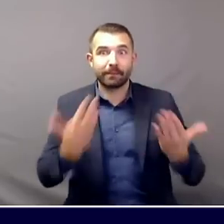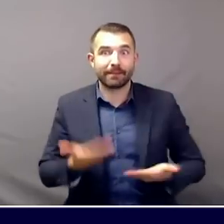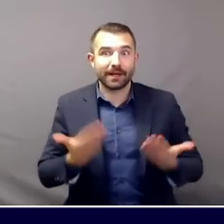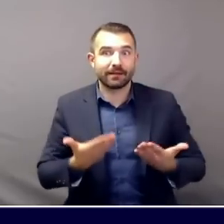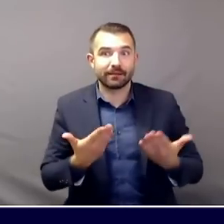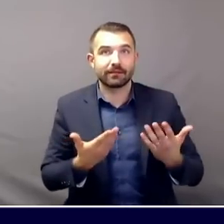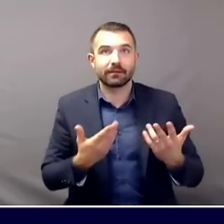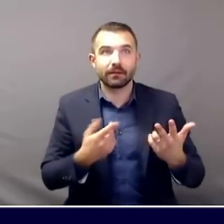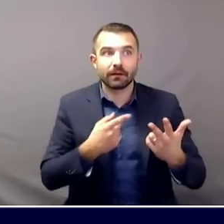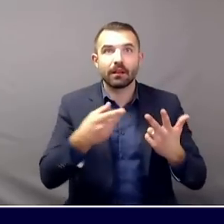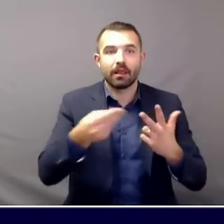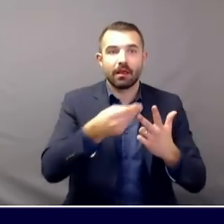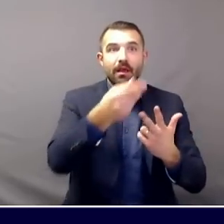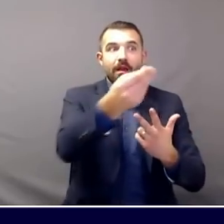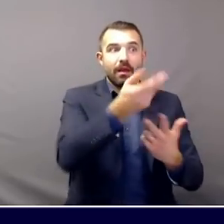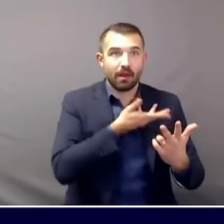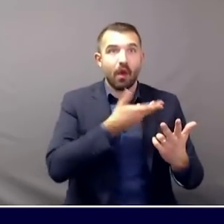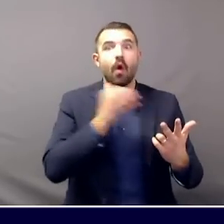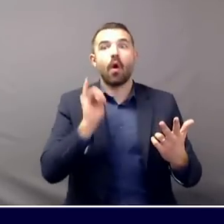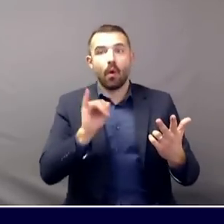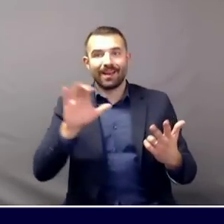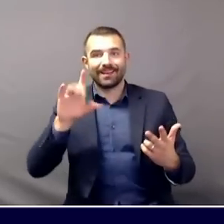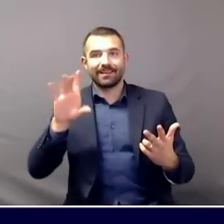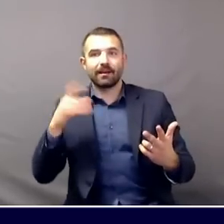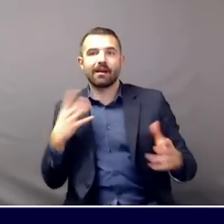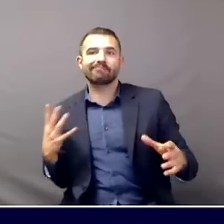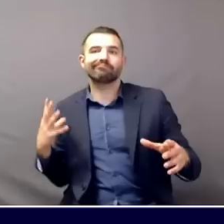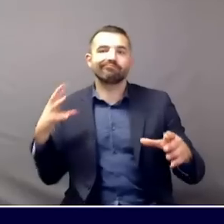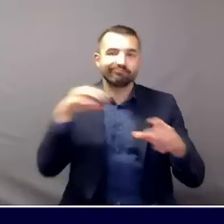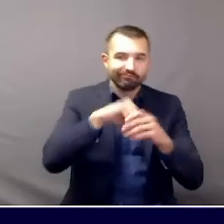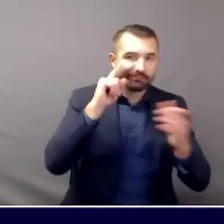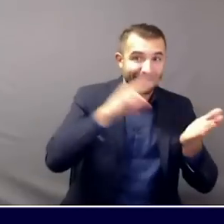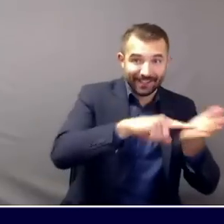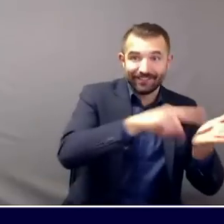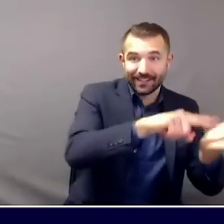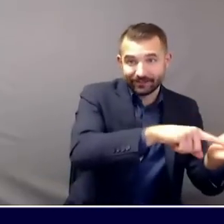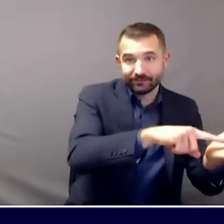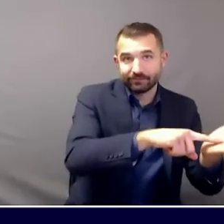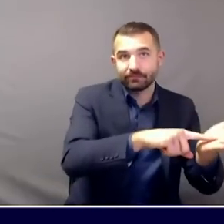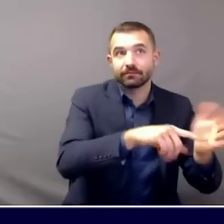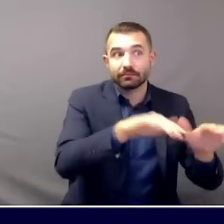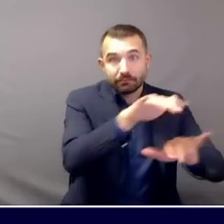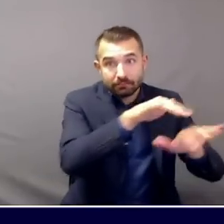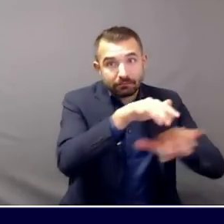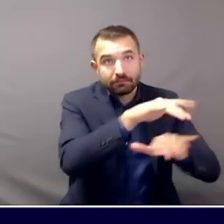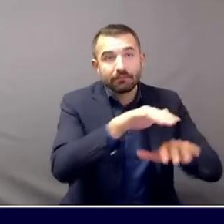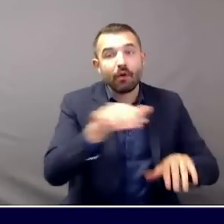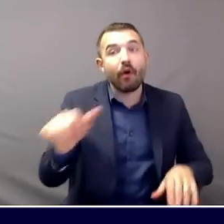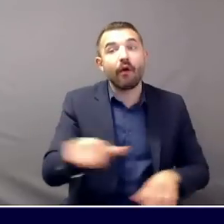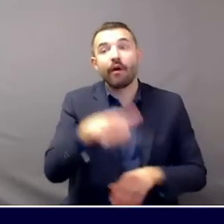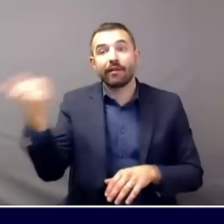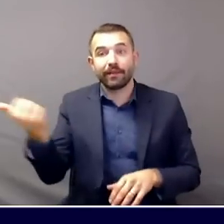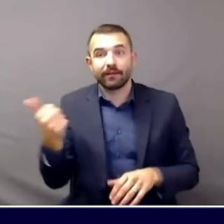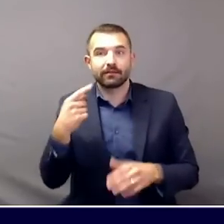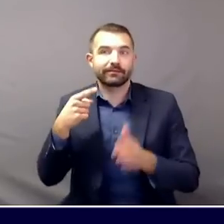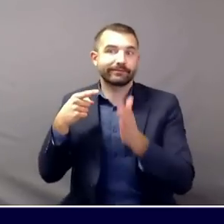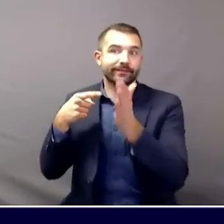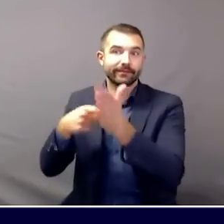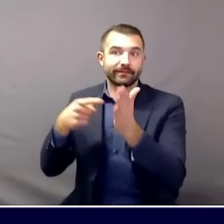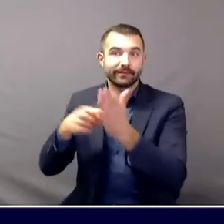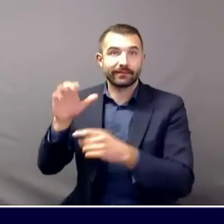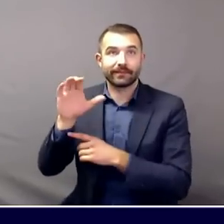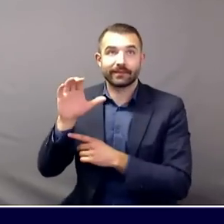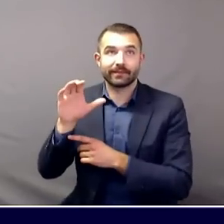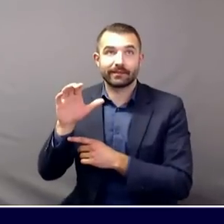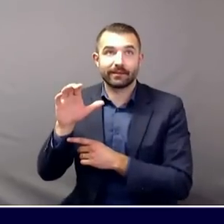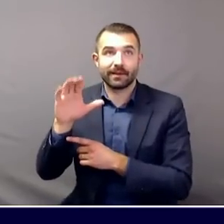us. In other instances, our case investigators who meet on a frequent basis to compare notes may say, yeah, I've